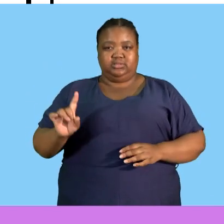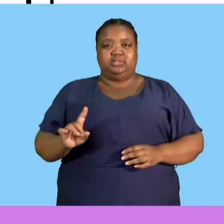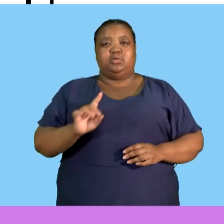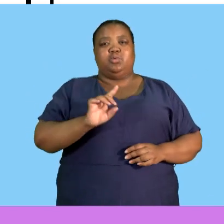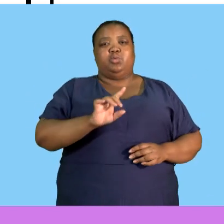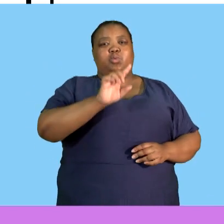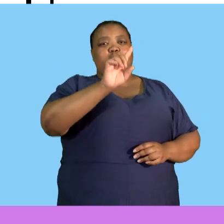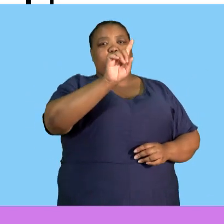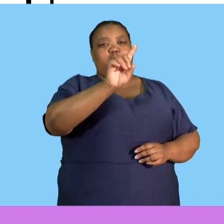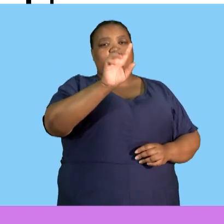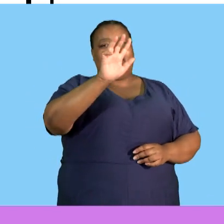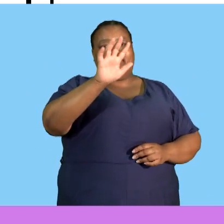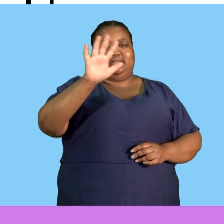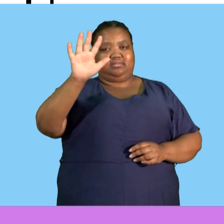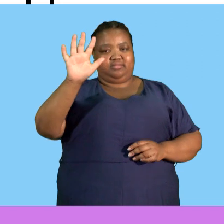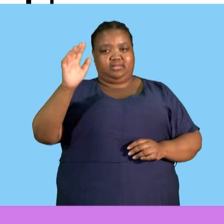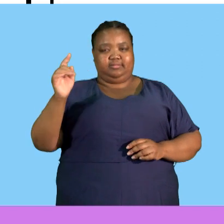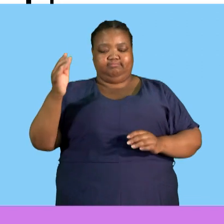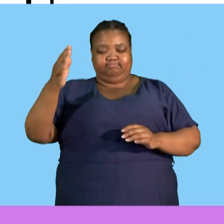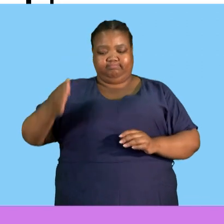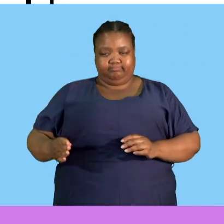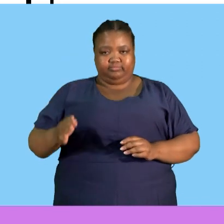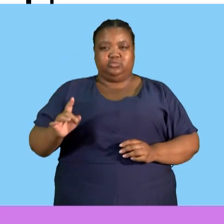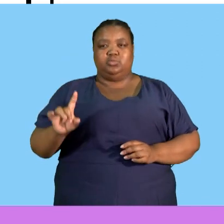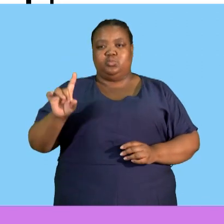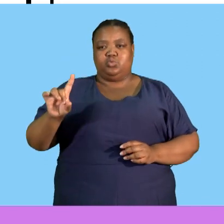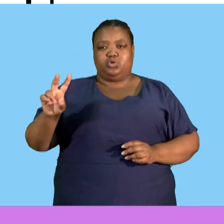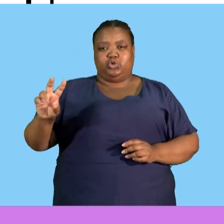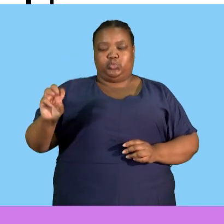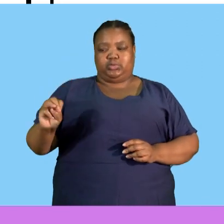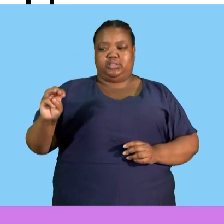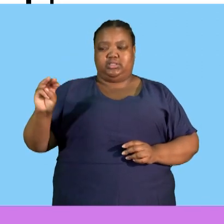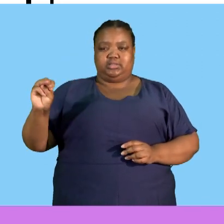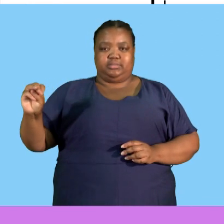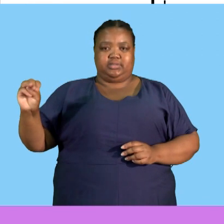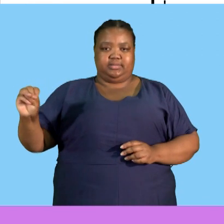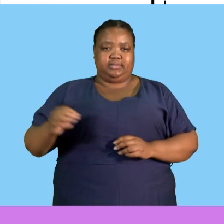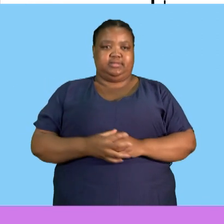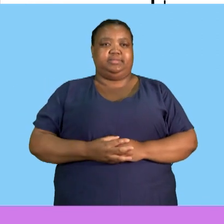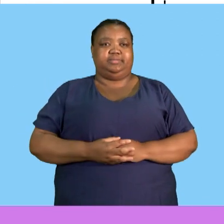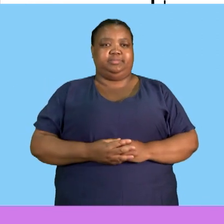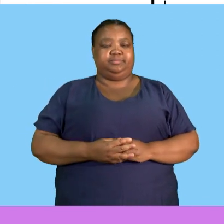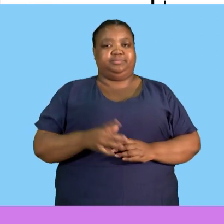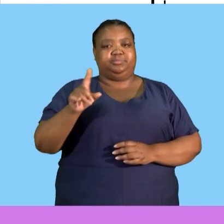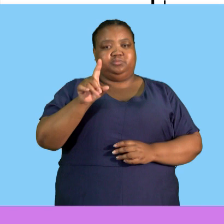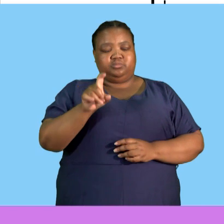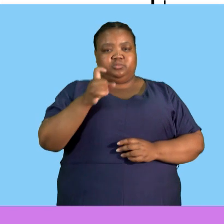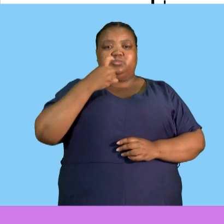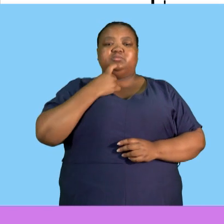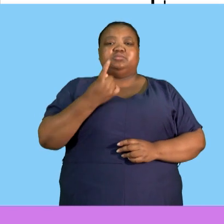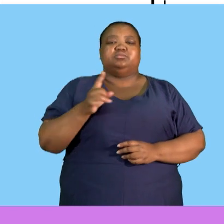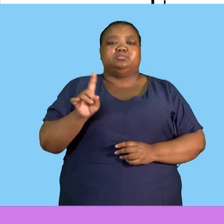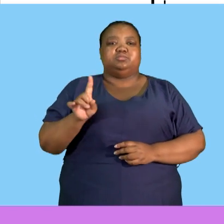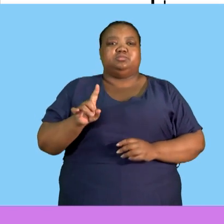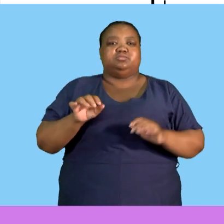195 millimeters by 120 millimeters, okay. So now let's see what we need to answer.